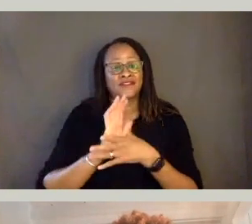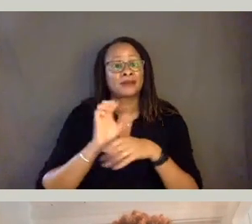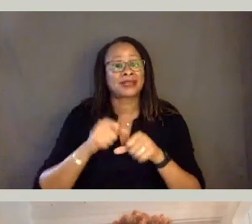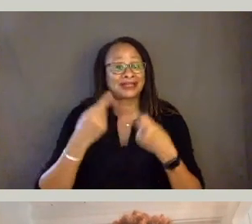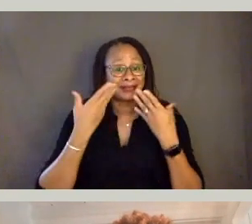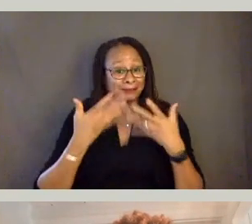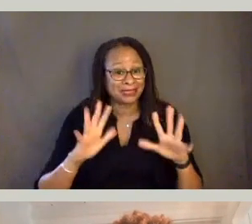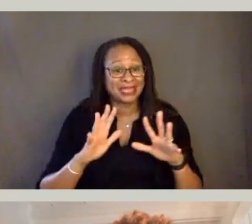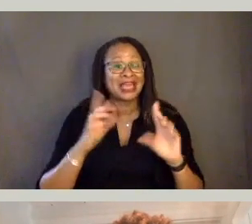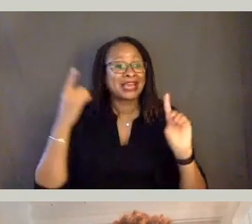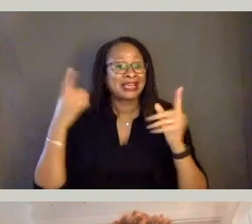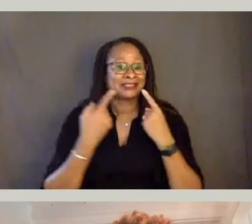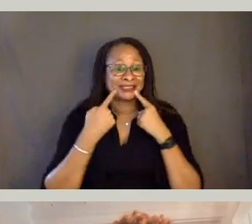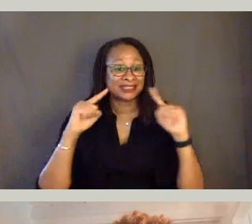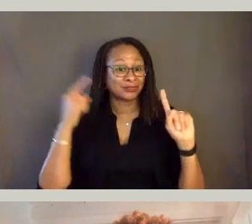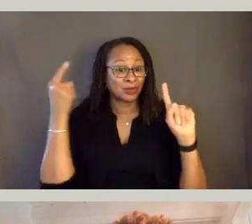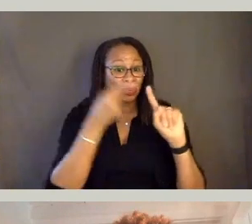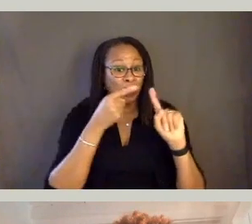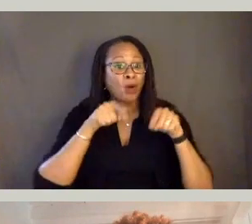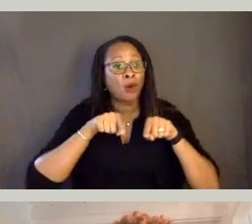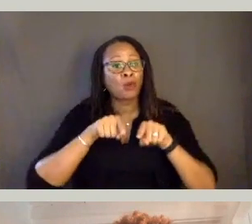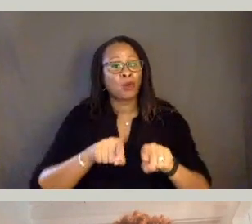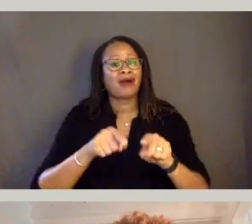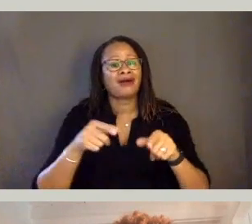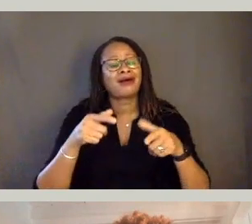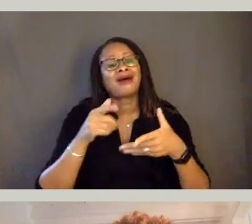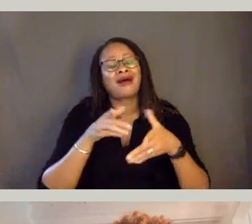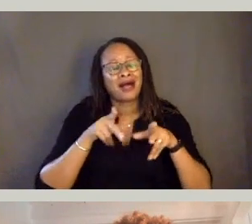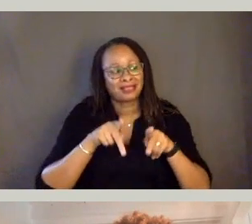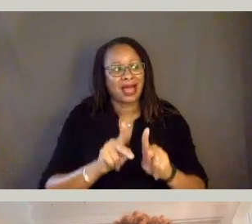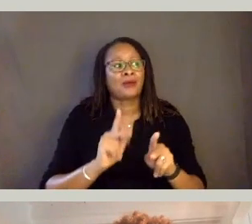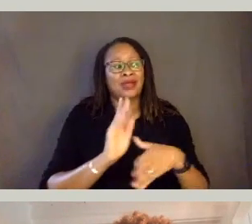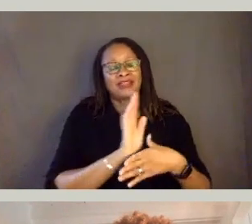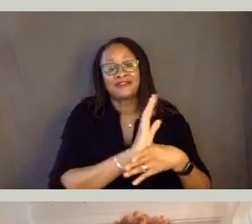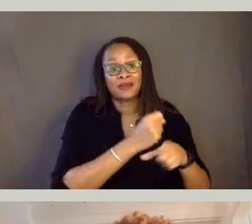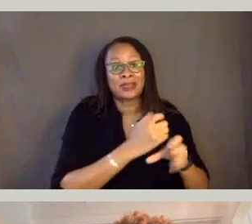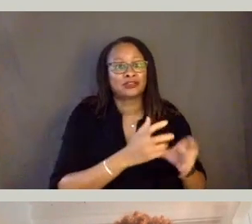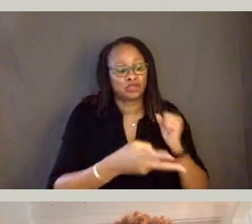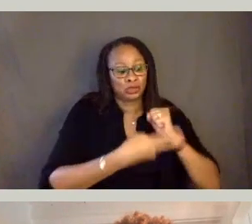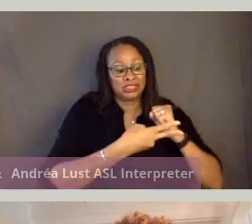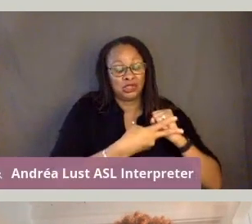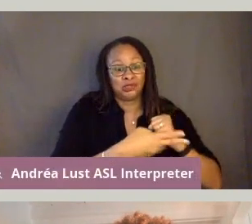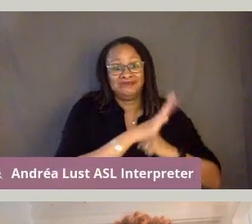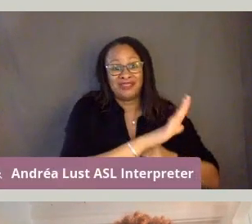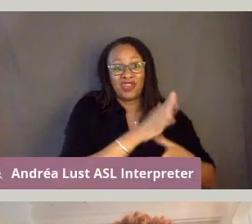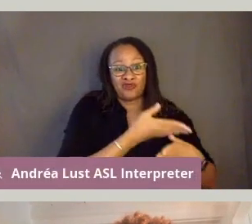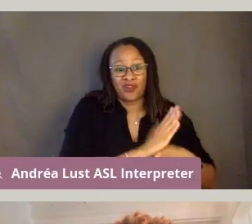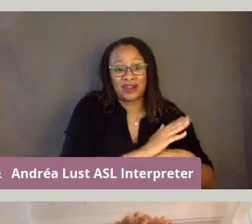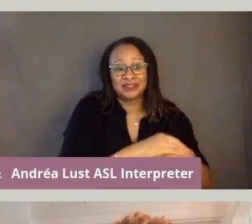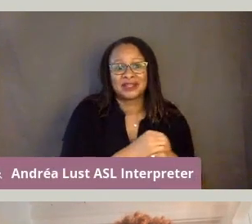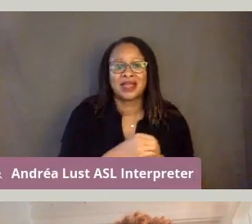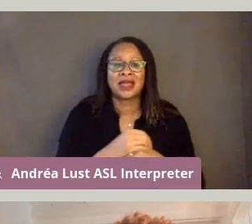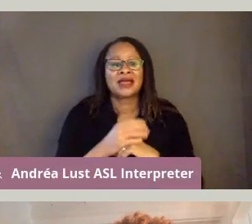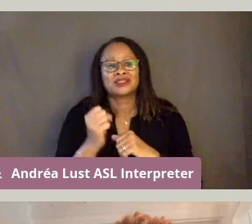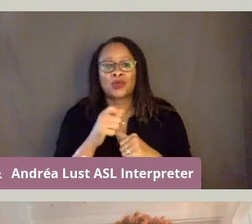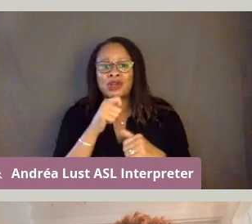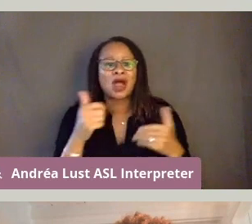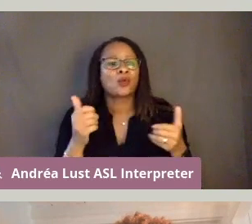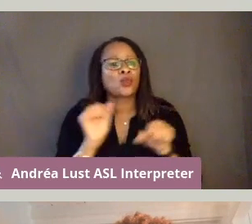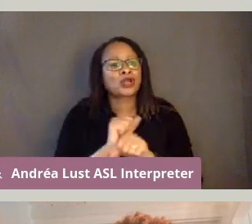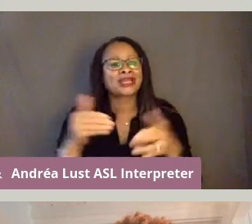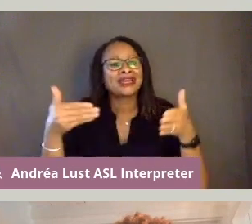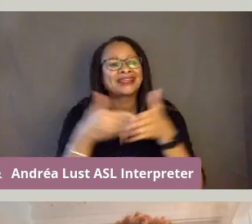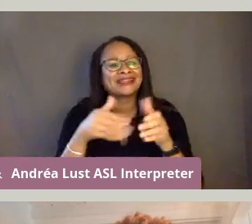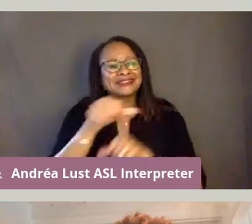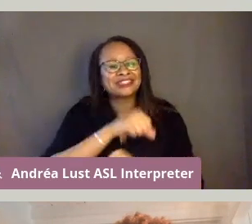of its goals while allowing filmmakers to retain their rights. So, you know, rather than working at cross purposes, grants